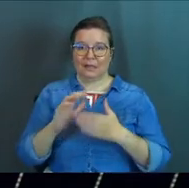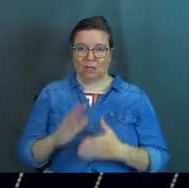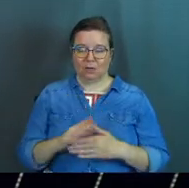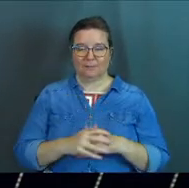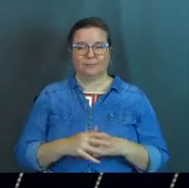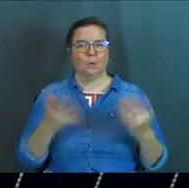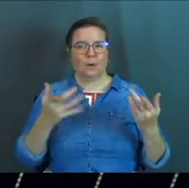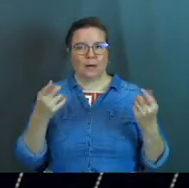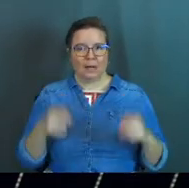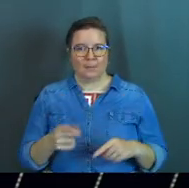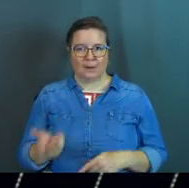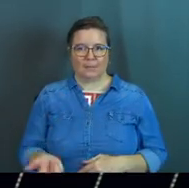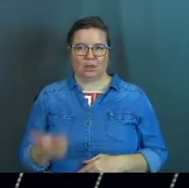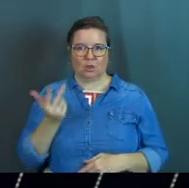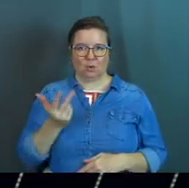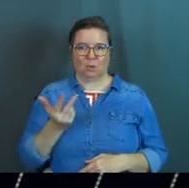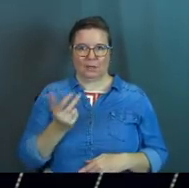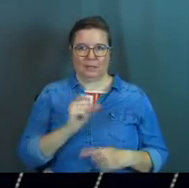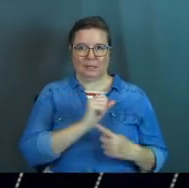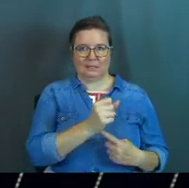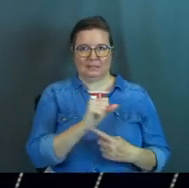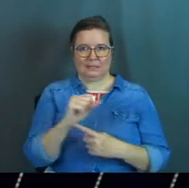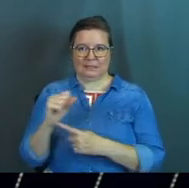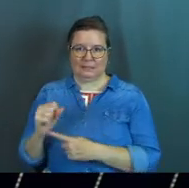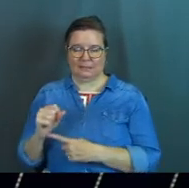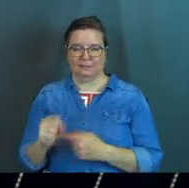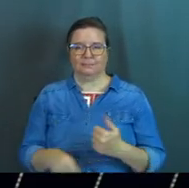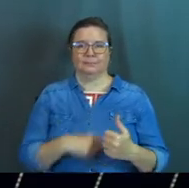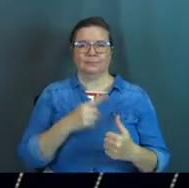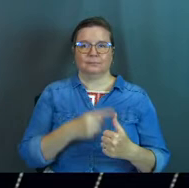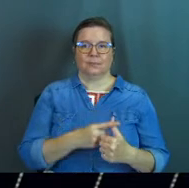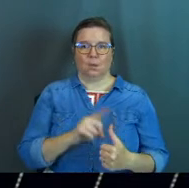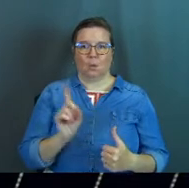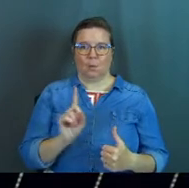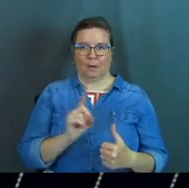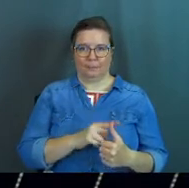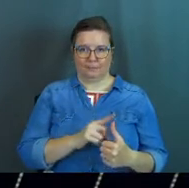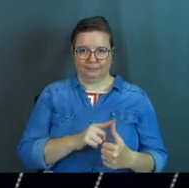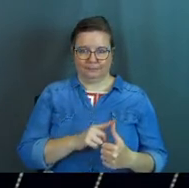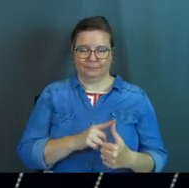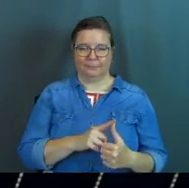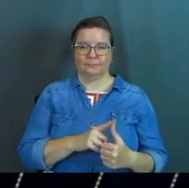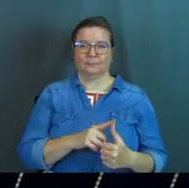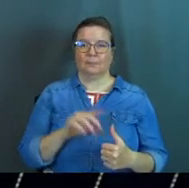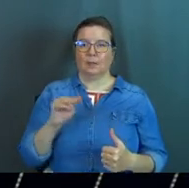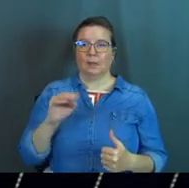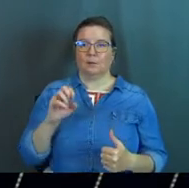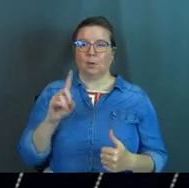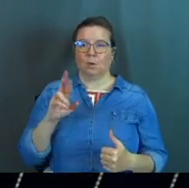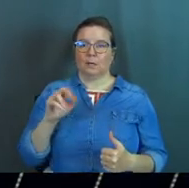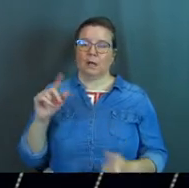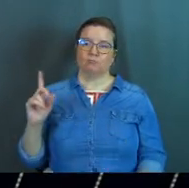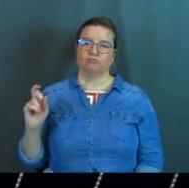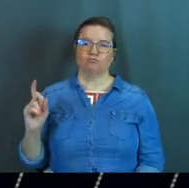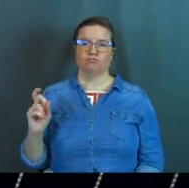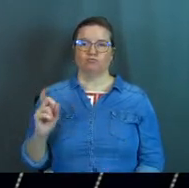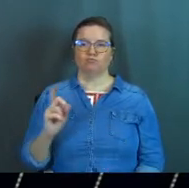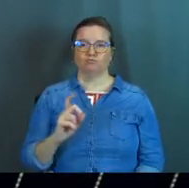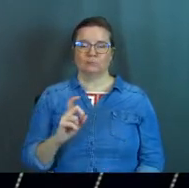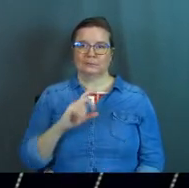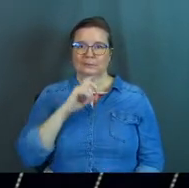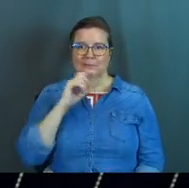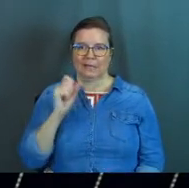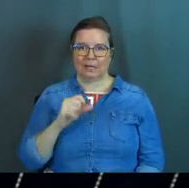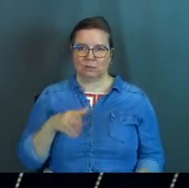what happens. I'm going to give you three scenes in this story. Scene number one is Mordecai's walking along one day, this